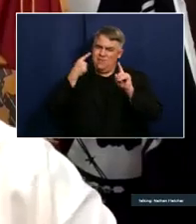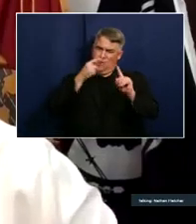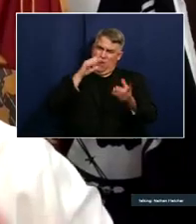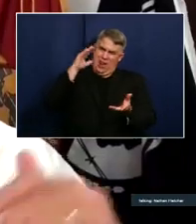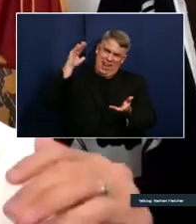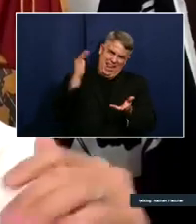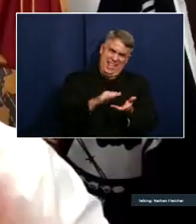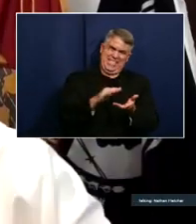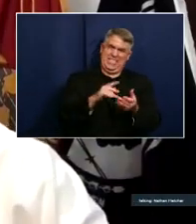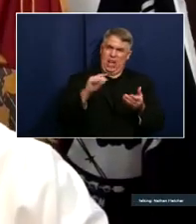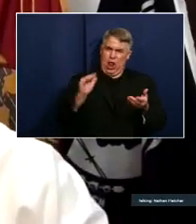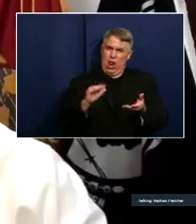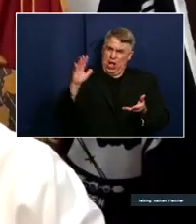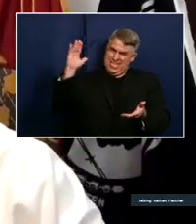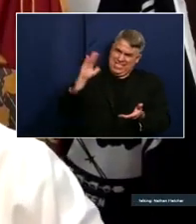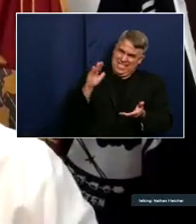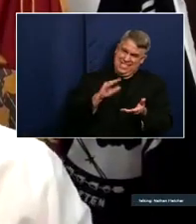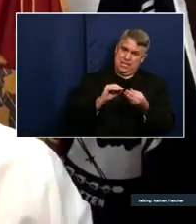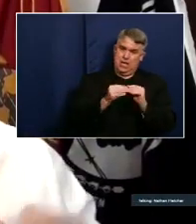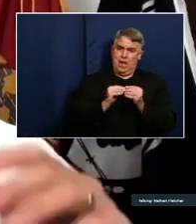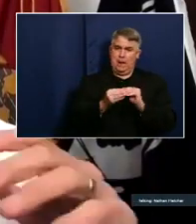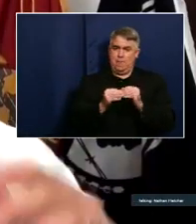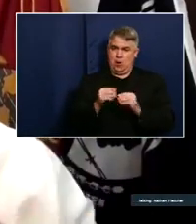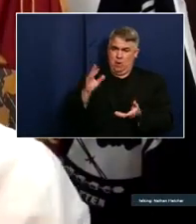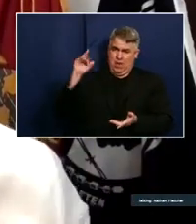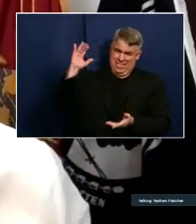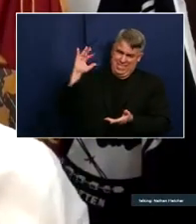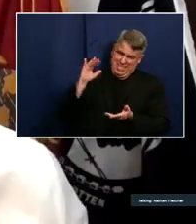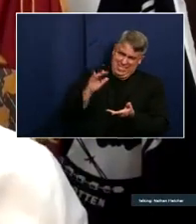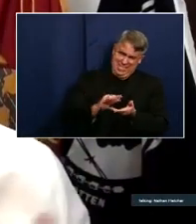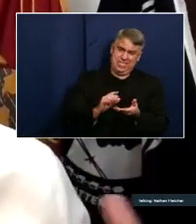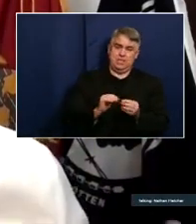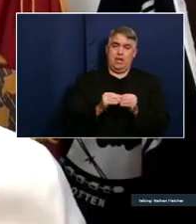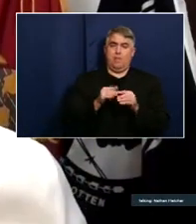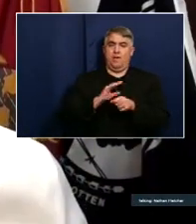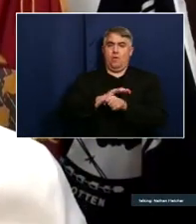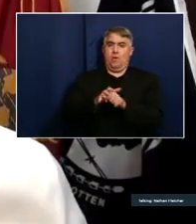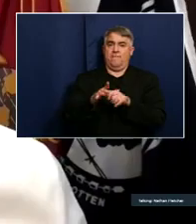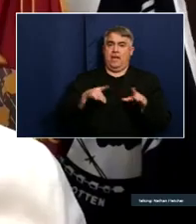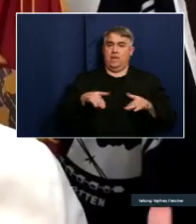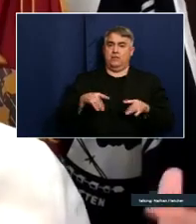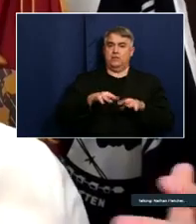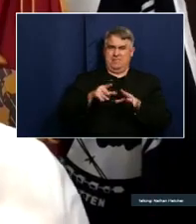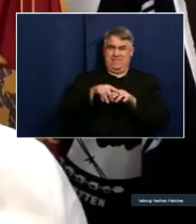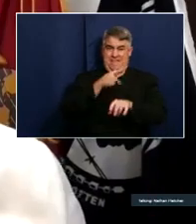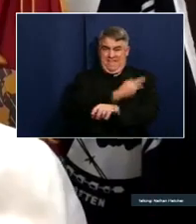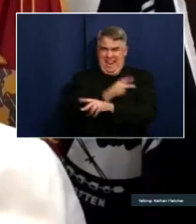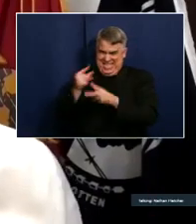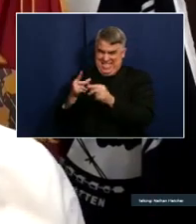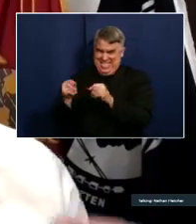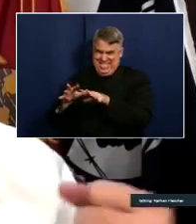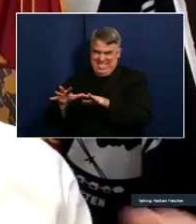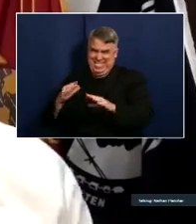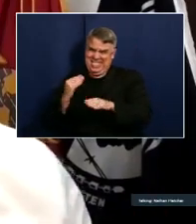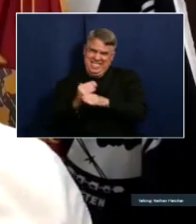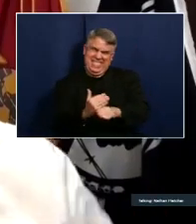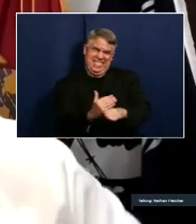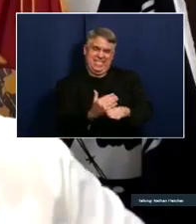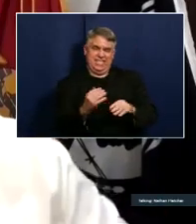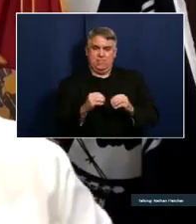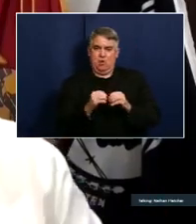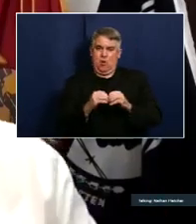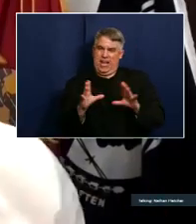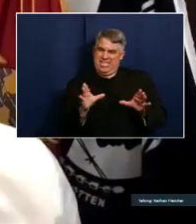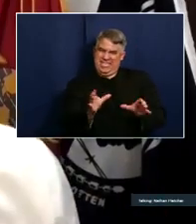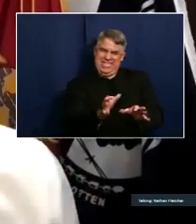count comes down, as more people get vaccinated, we'll descend in the tiers. We'll be able to open up more things. We'll be able to save more lives, get more